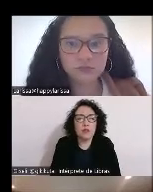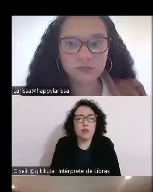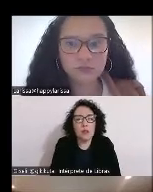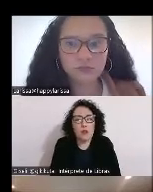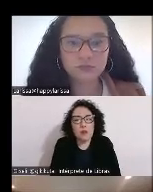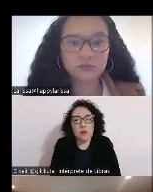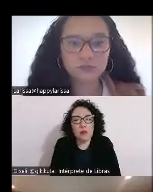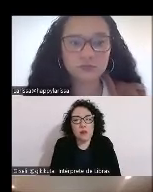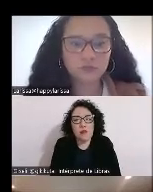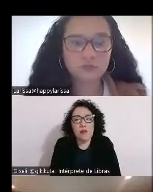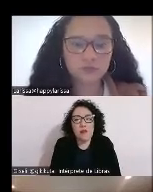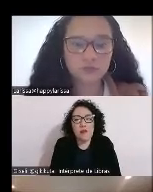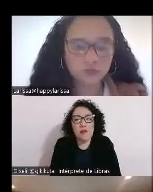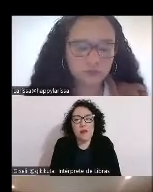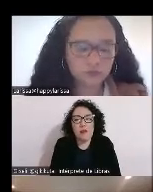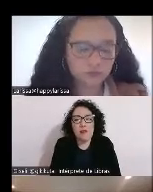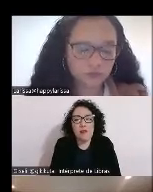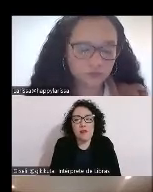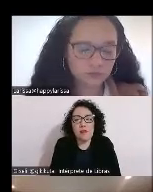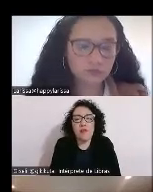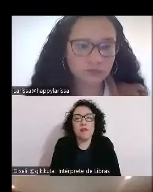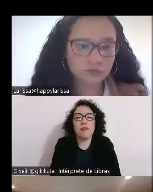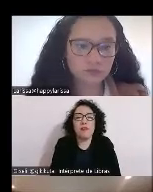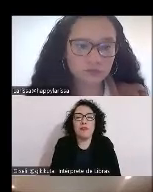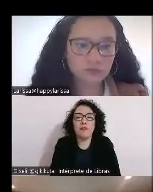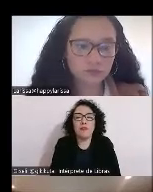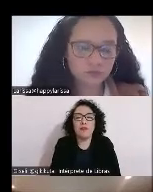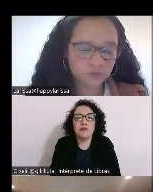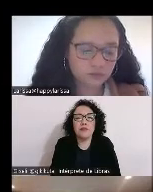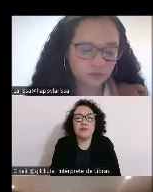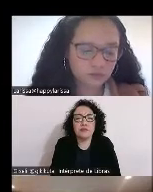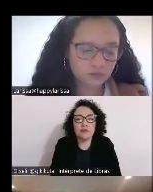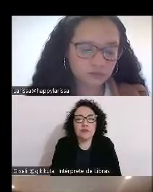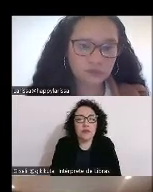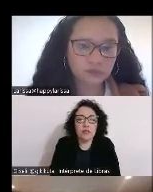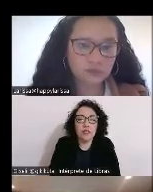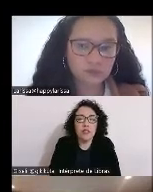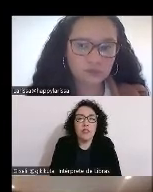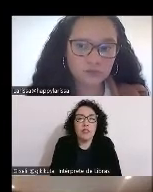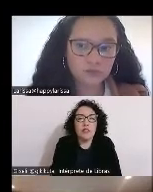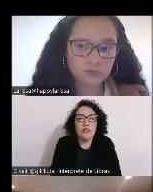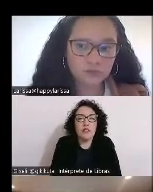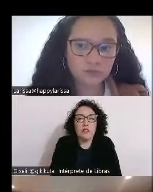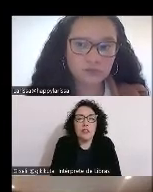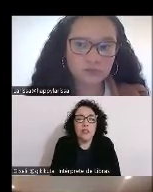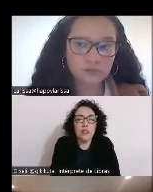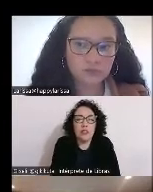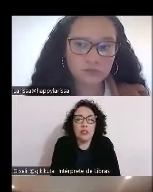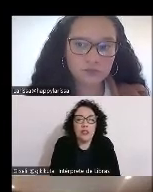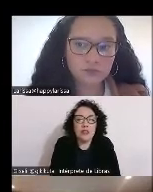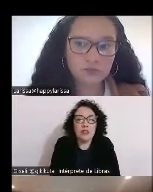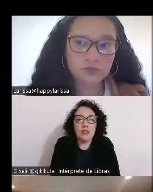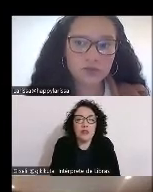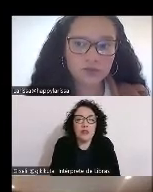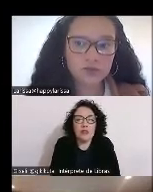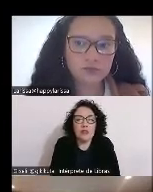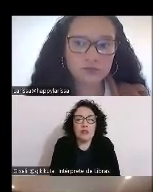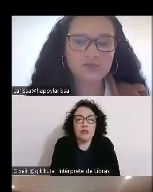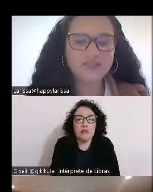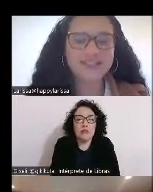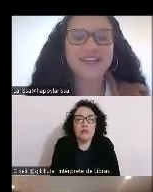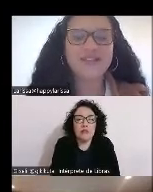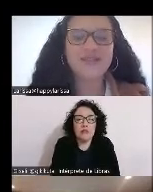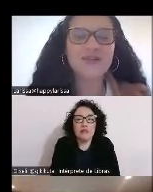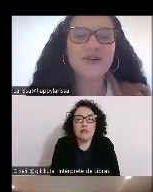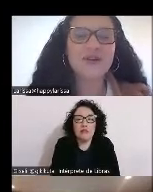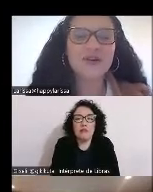people enjoy learning, they do better at, and they are more engaged and involved. Okay, I'm going to